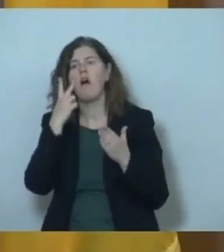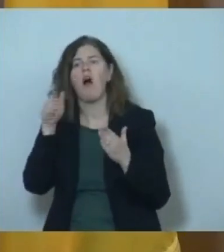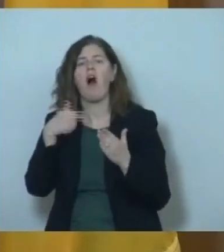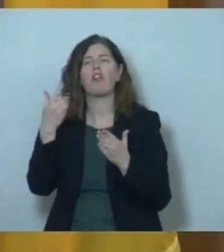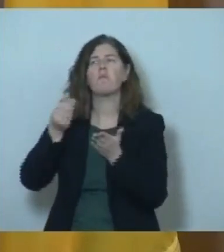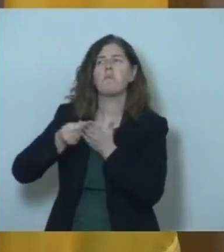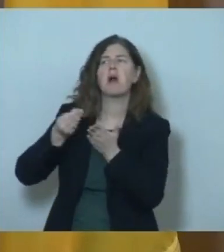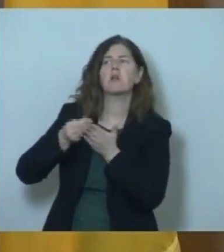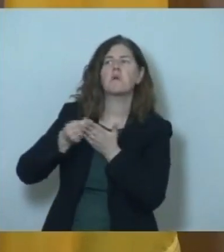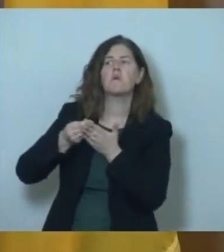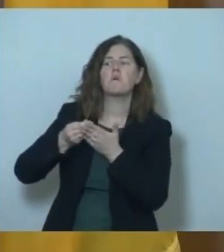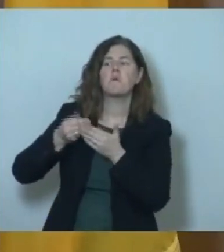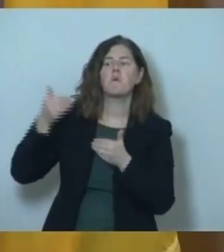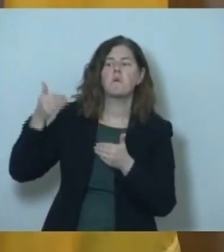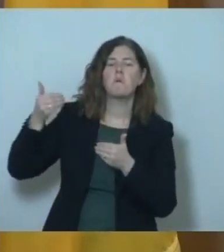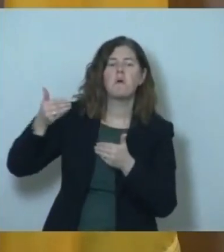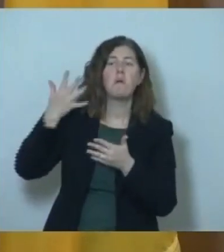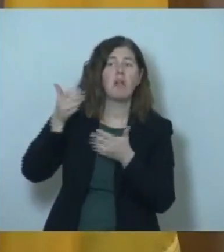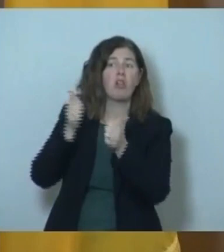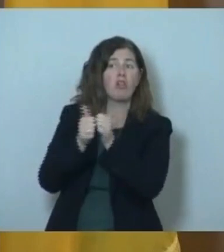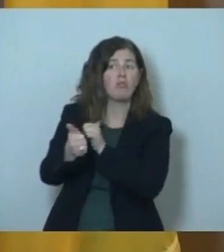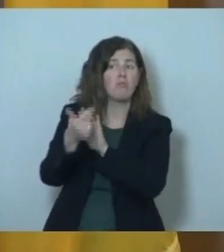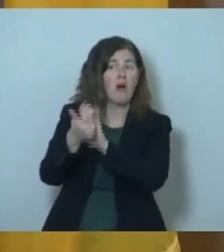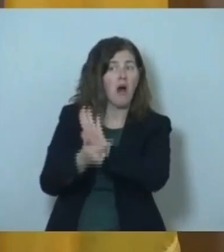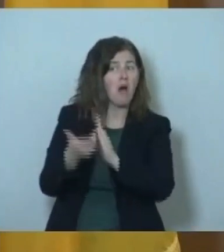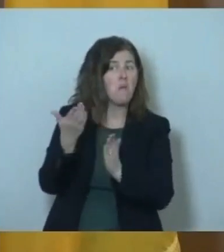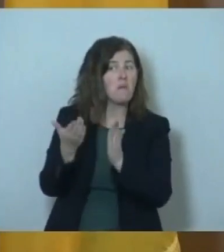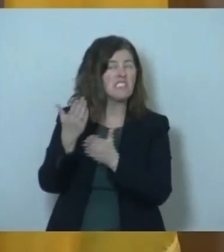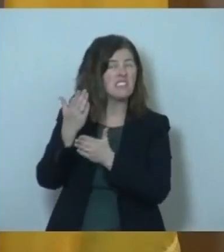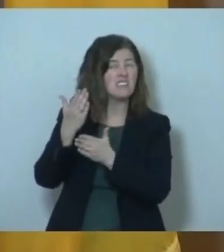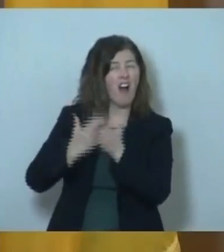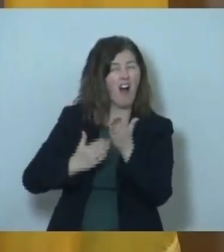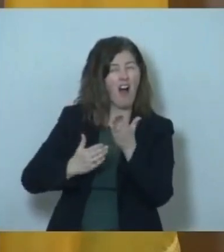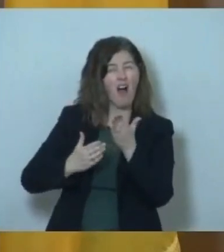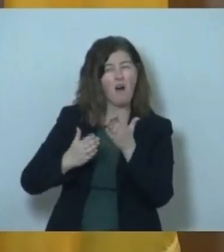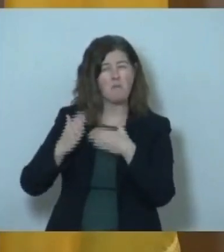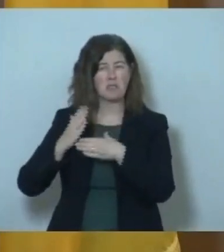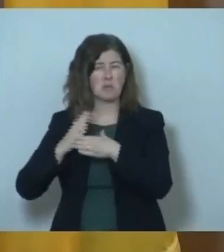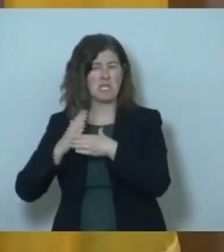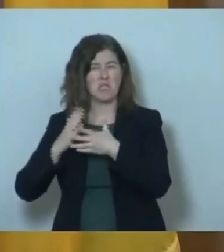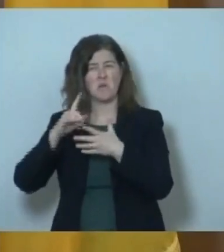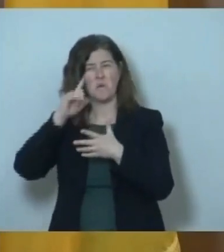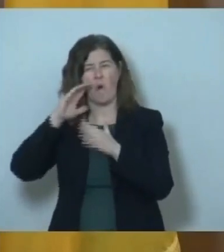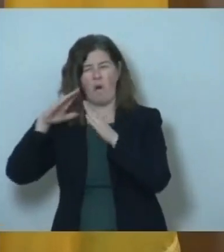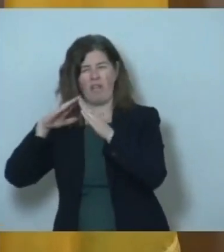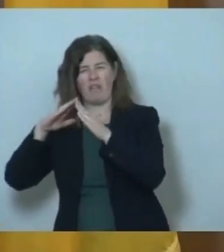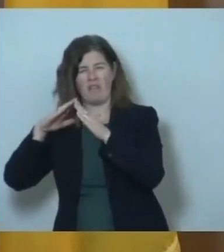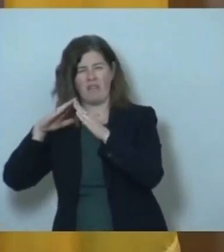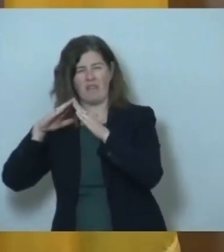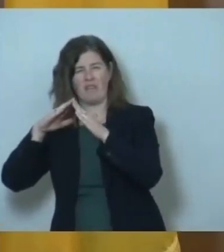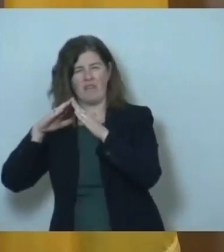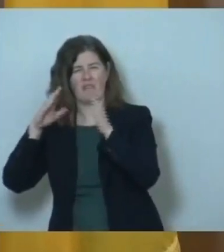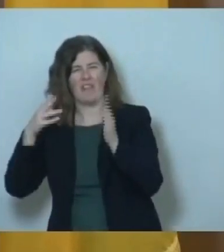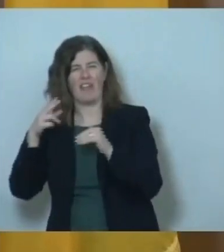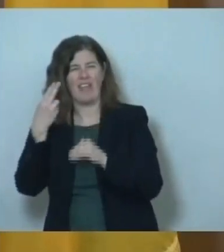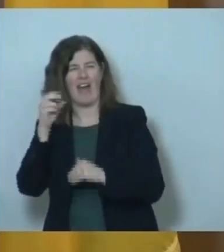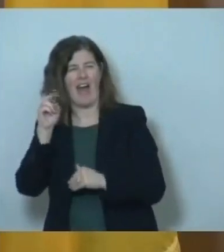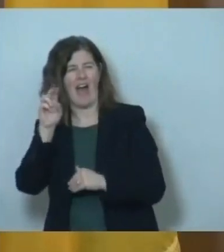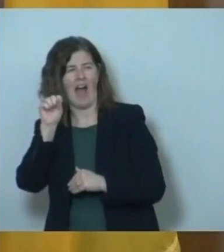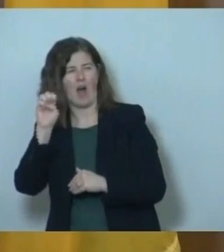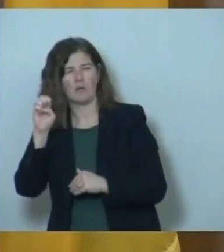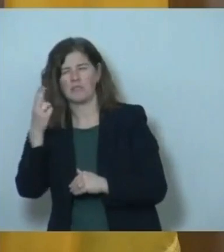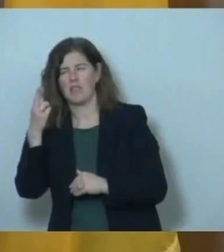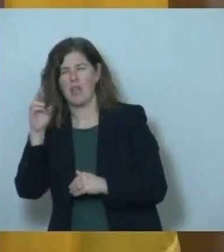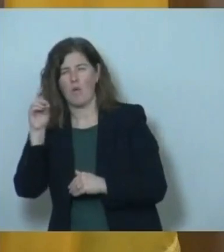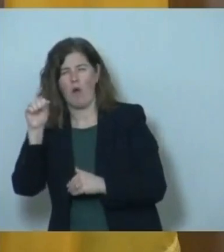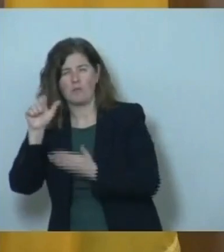stimulus might in fact be passed, like even some combination between, the House HEROES Act and what the Senate is working